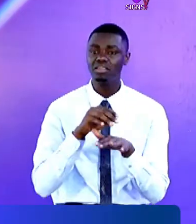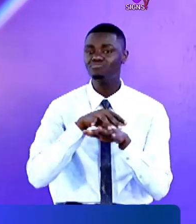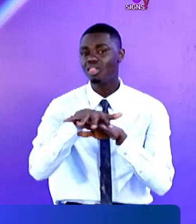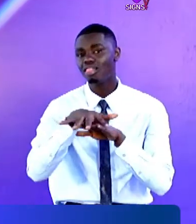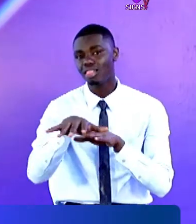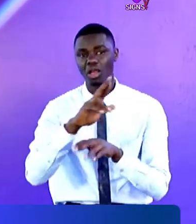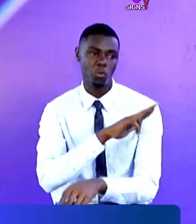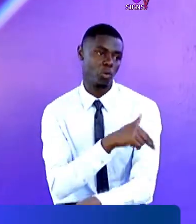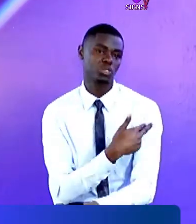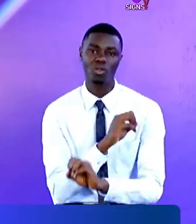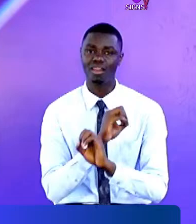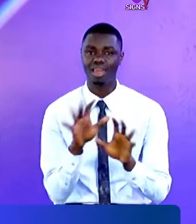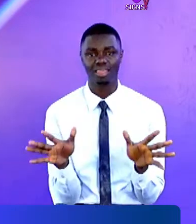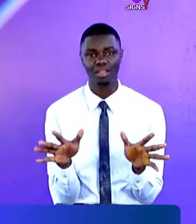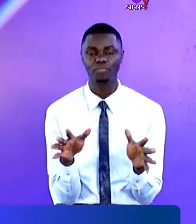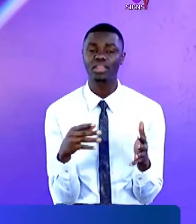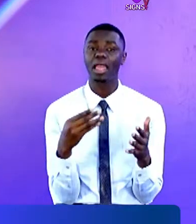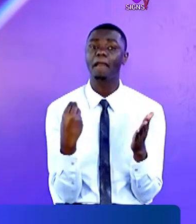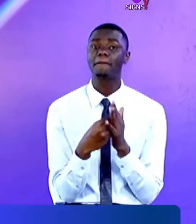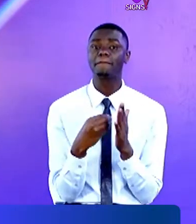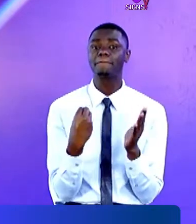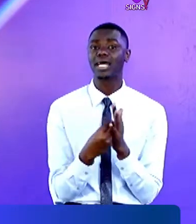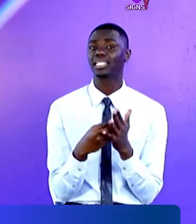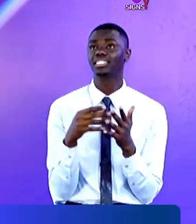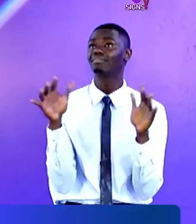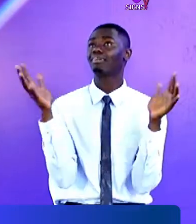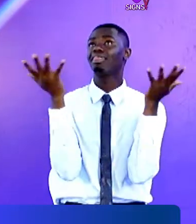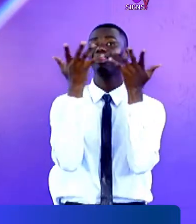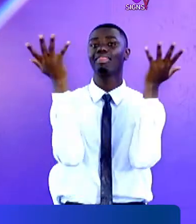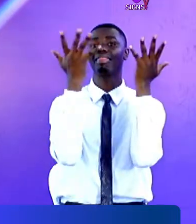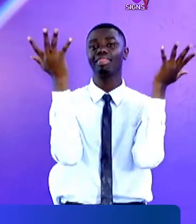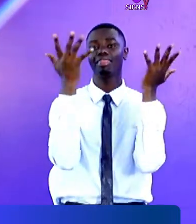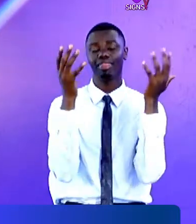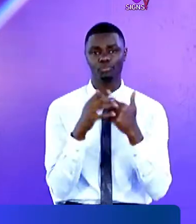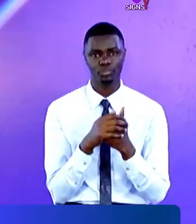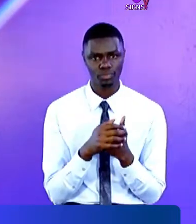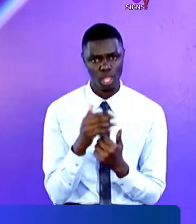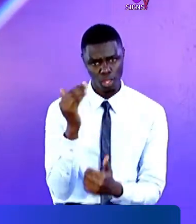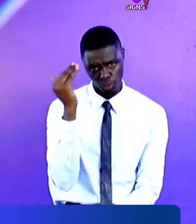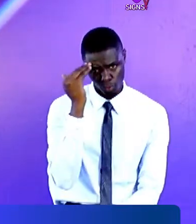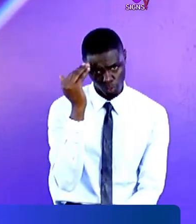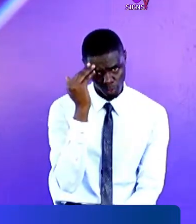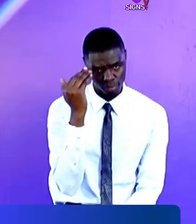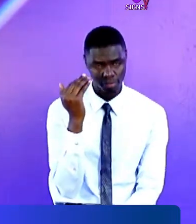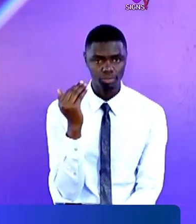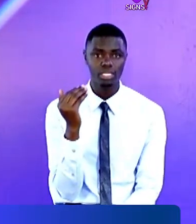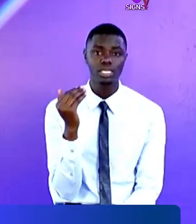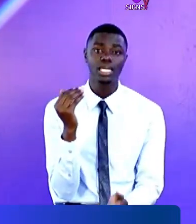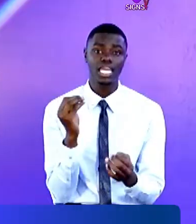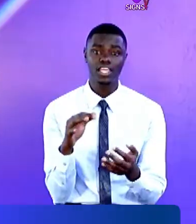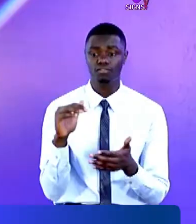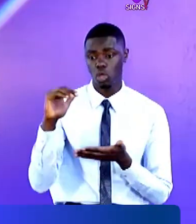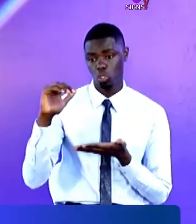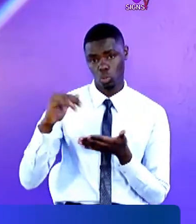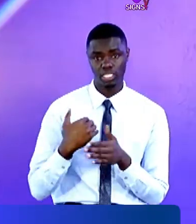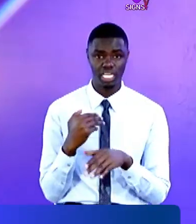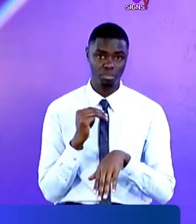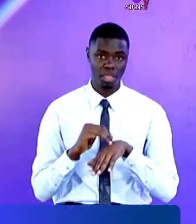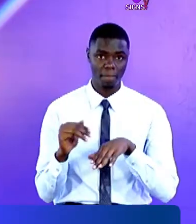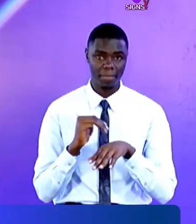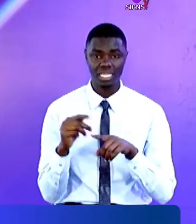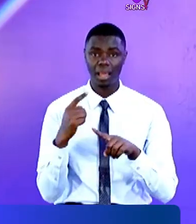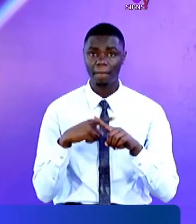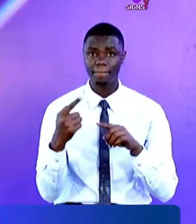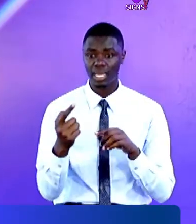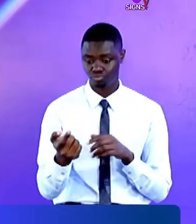hospital. Money is staying somewhere in the air. You know, when you send me M-Pesa, but it does not come